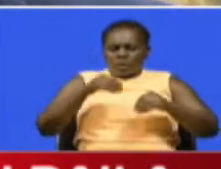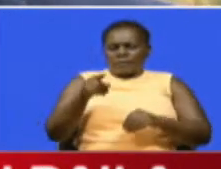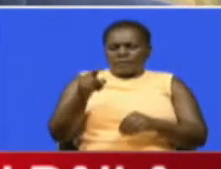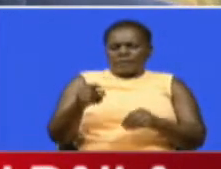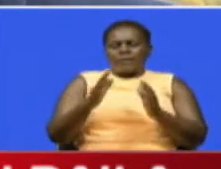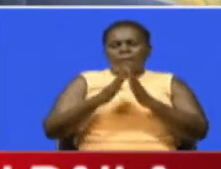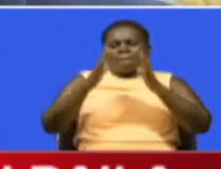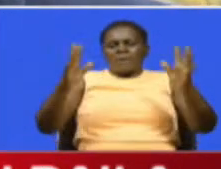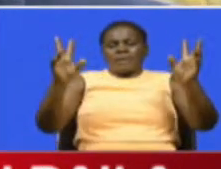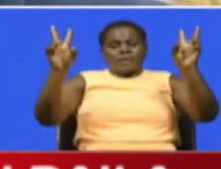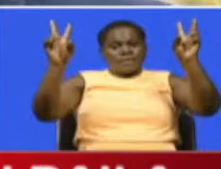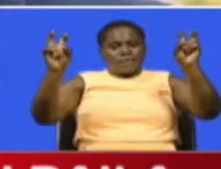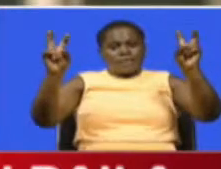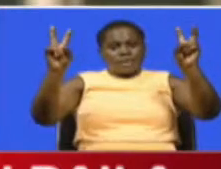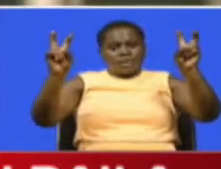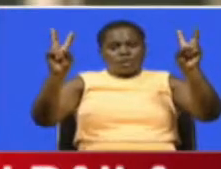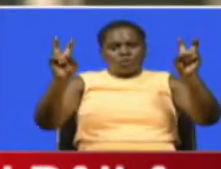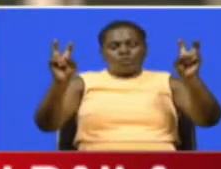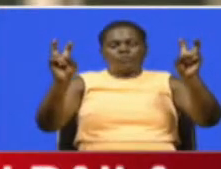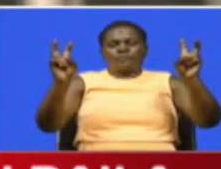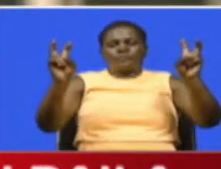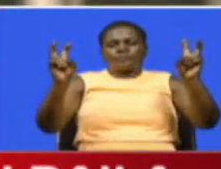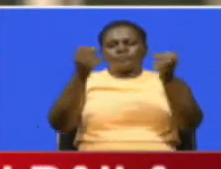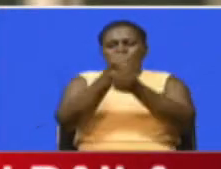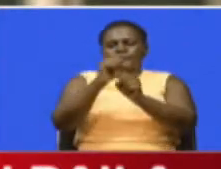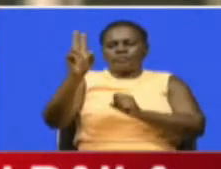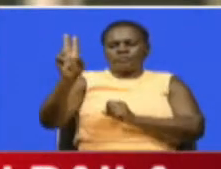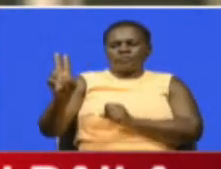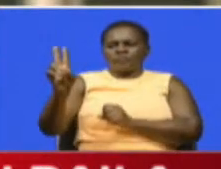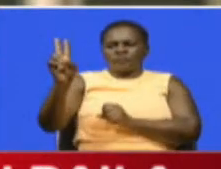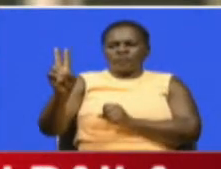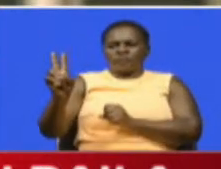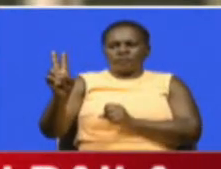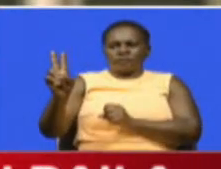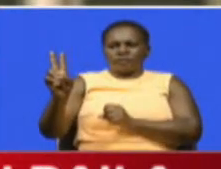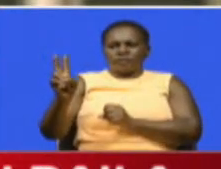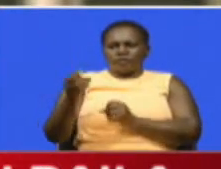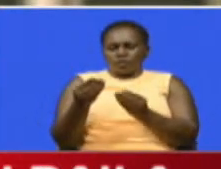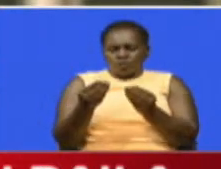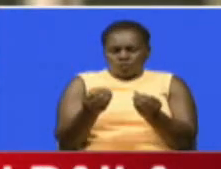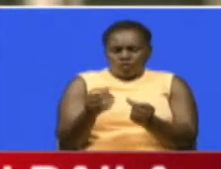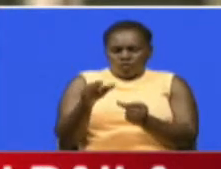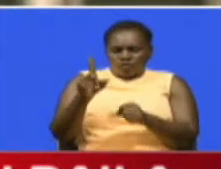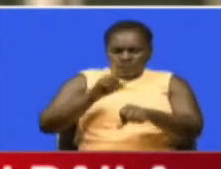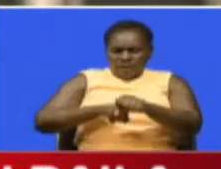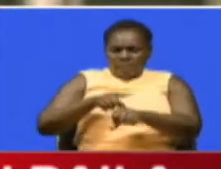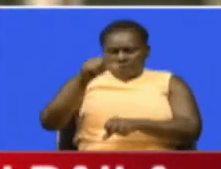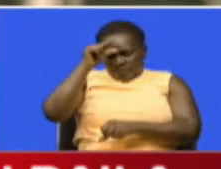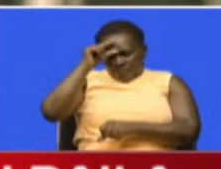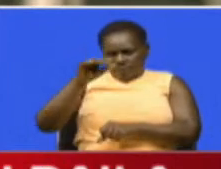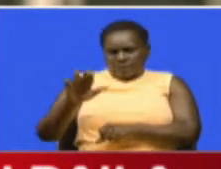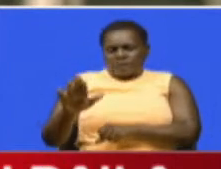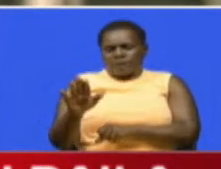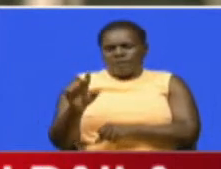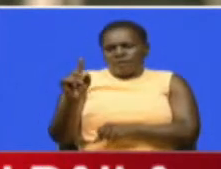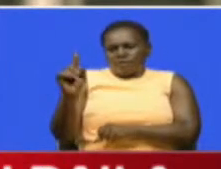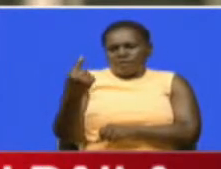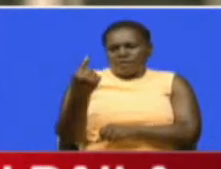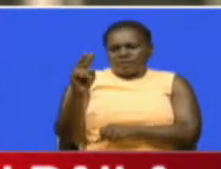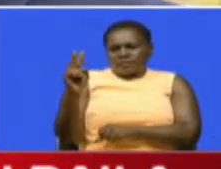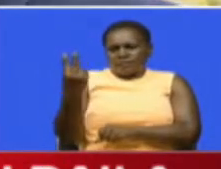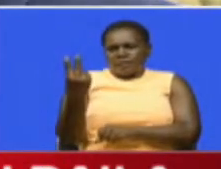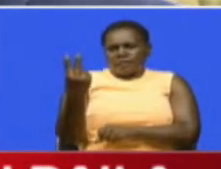is one of the biggest issues that President Uhuru Kenyatta has had to deal with in his administration, first and the